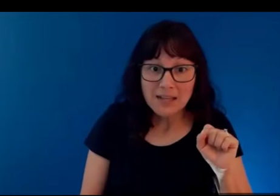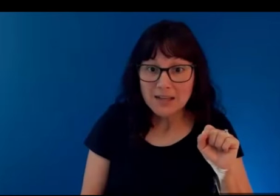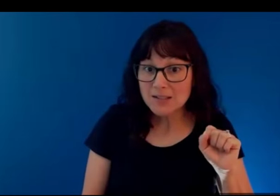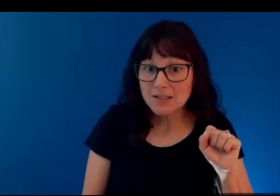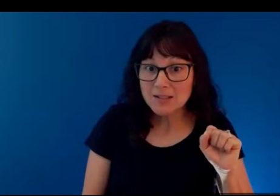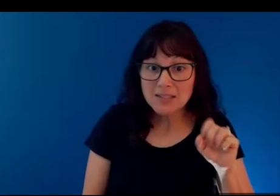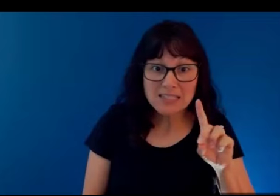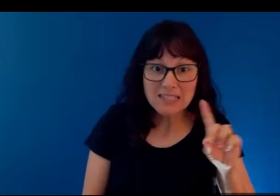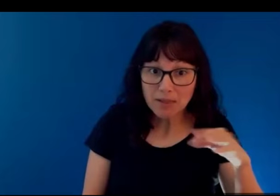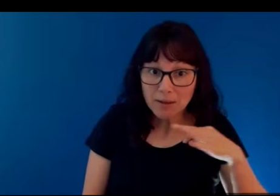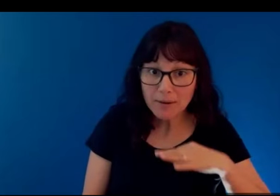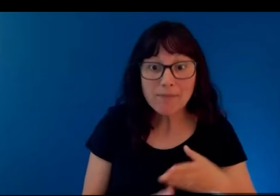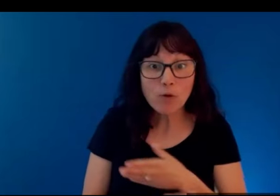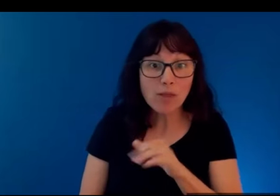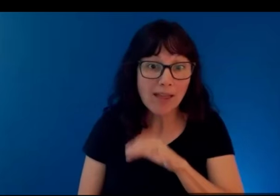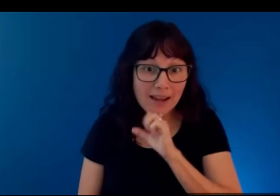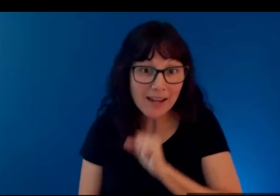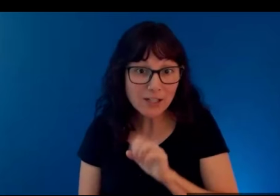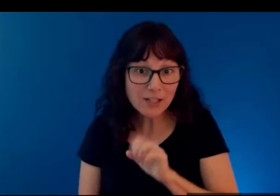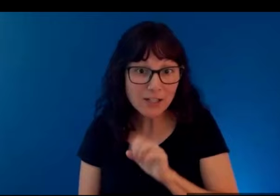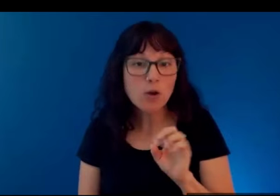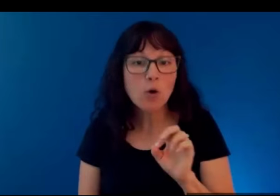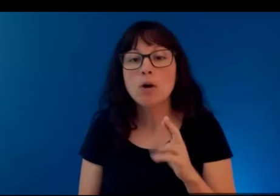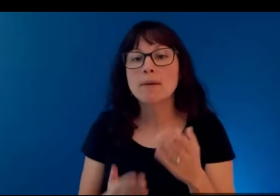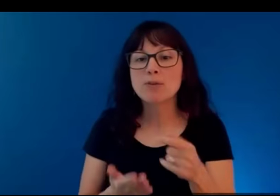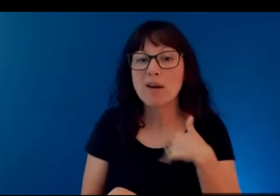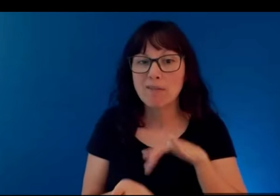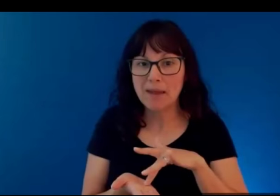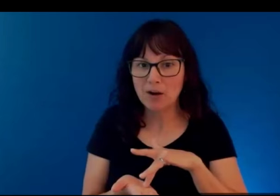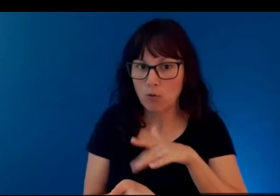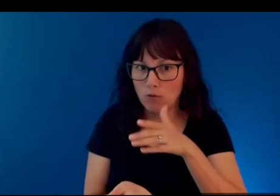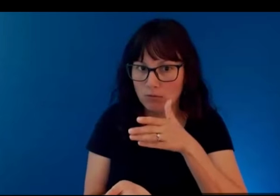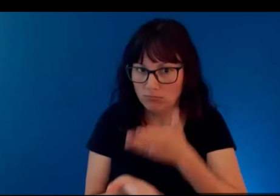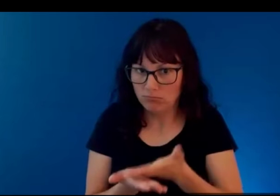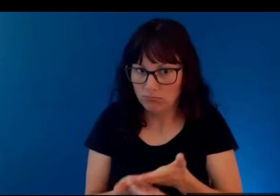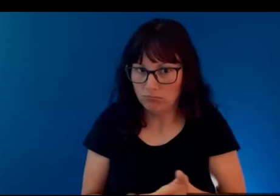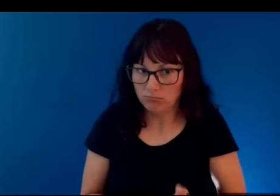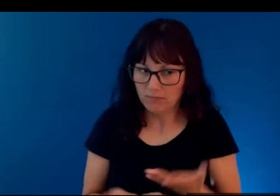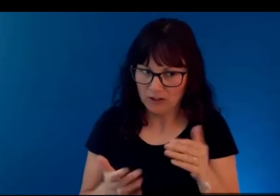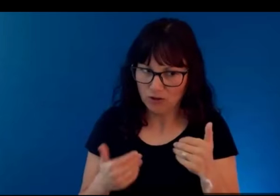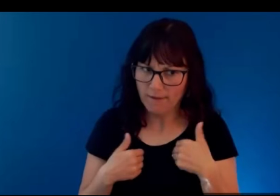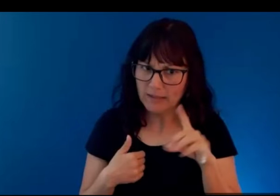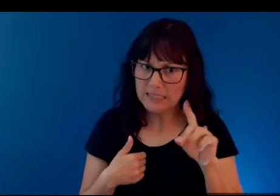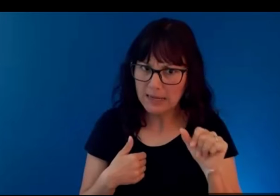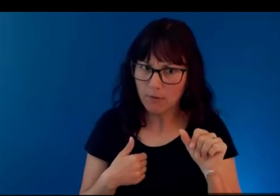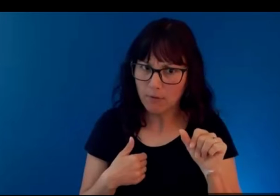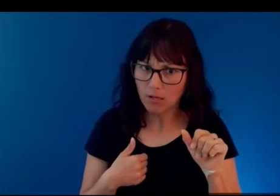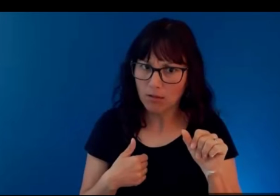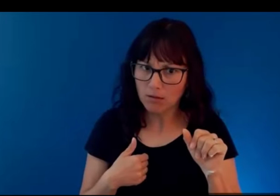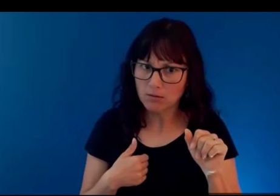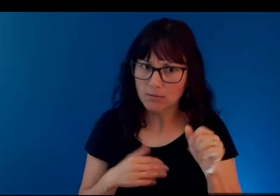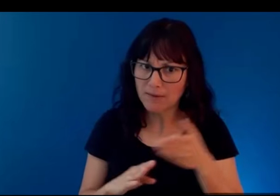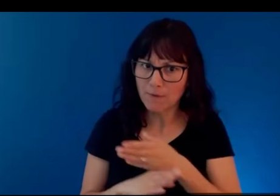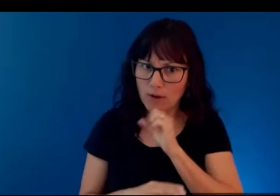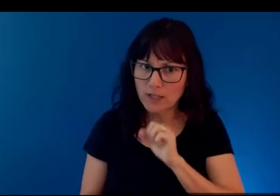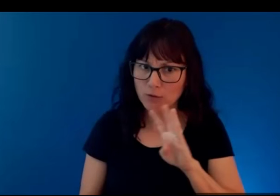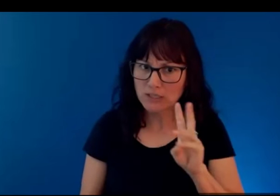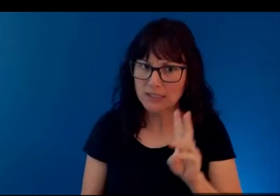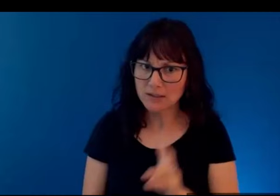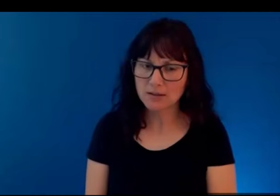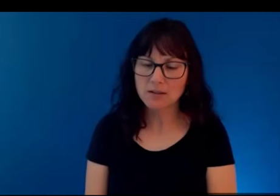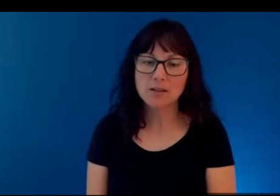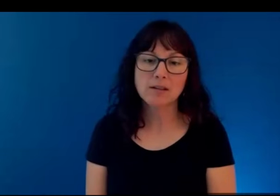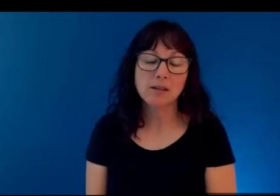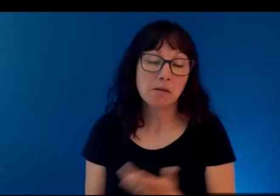age 46, or maybe you have medical records showing that you had a disabling condition before age